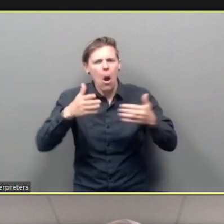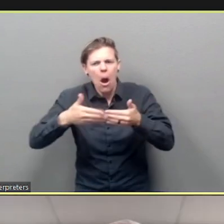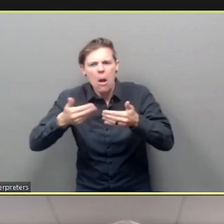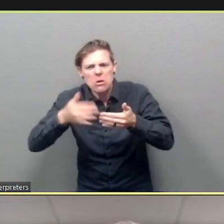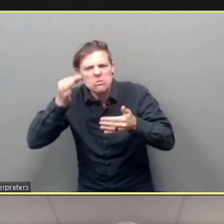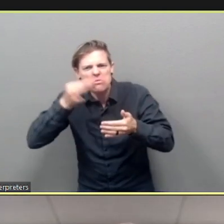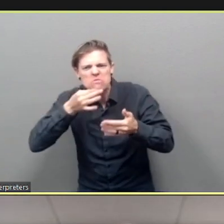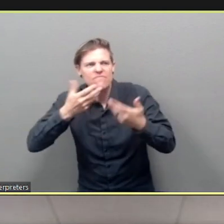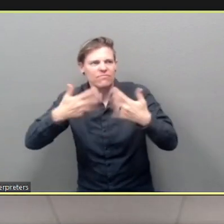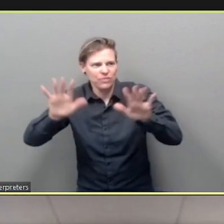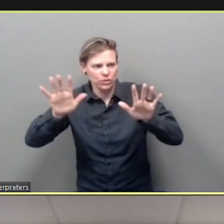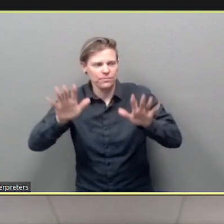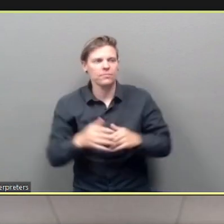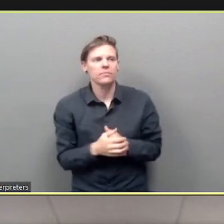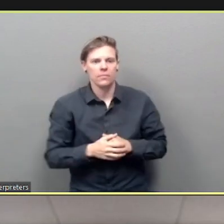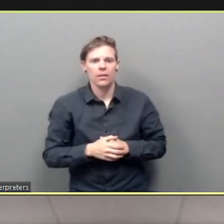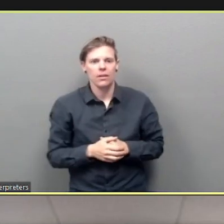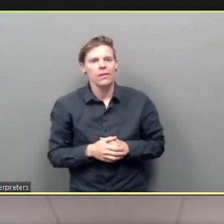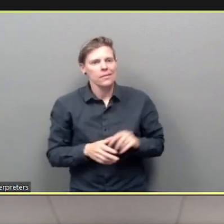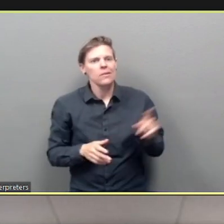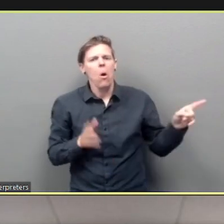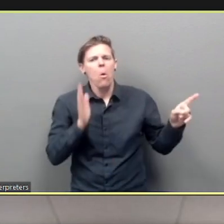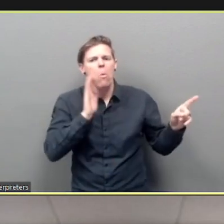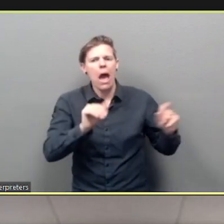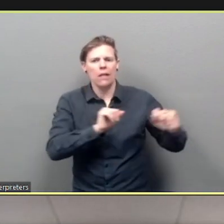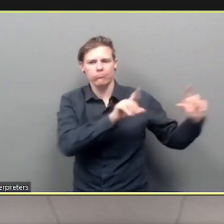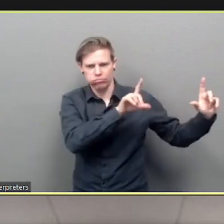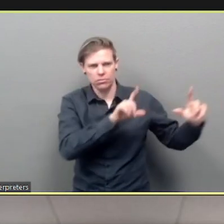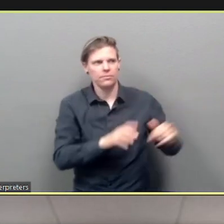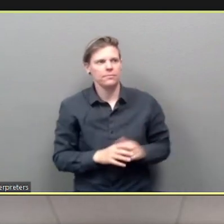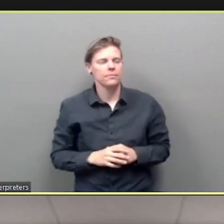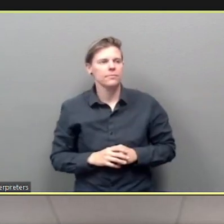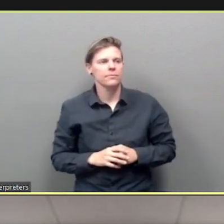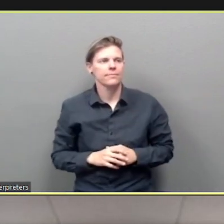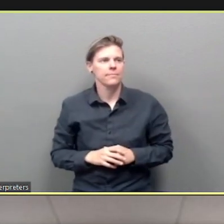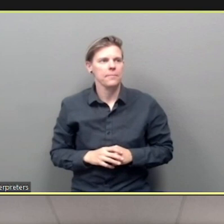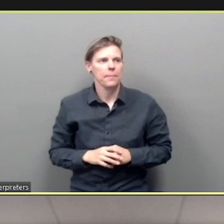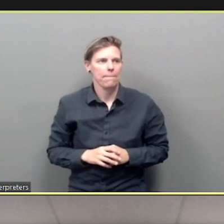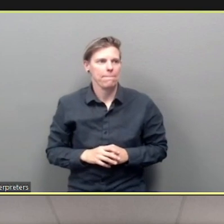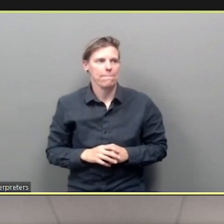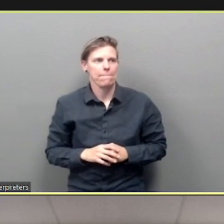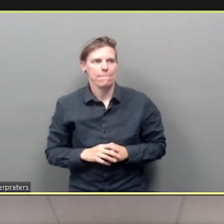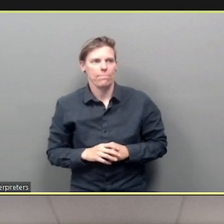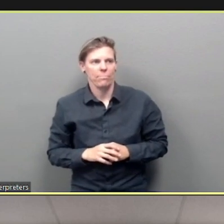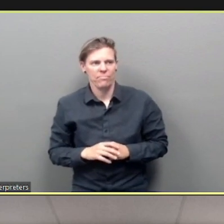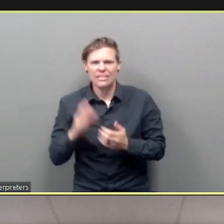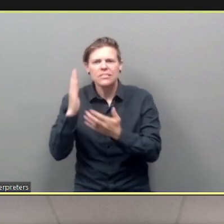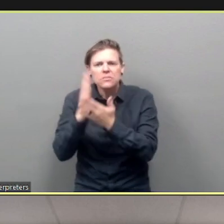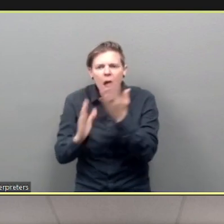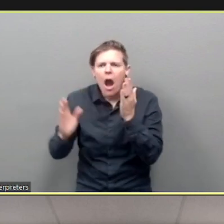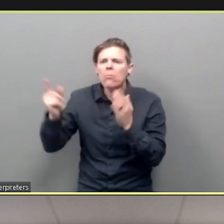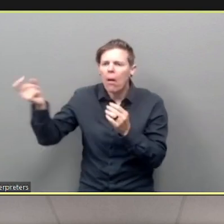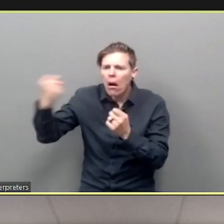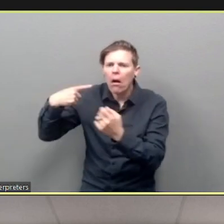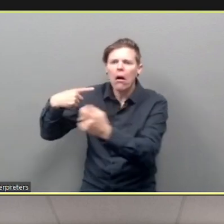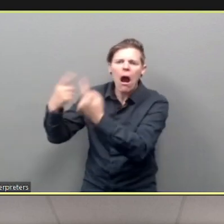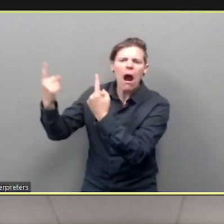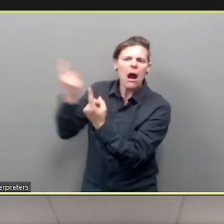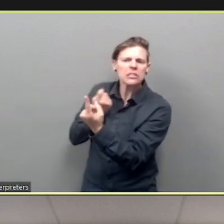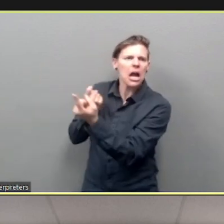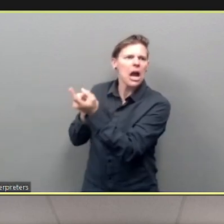show this every time for a while. Another set of emails I get are from people that